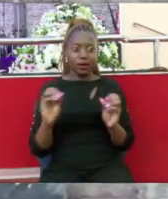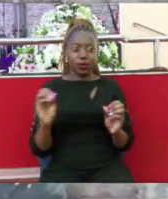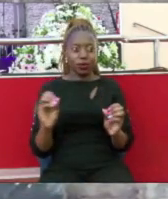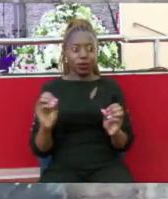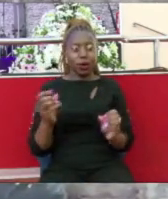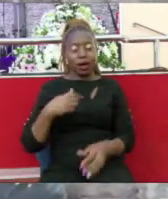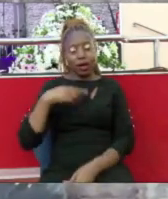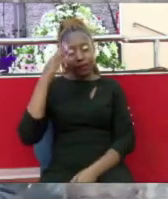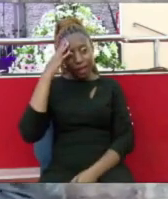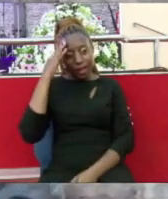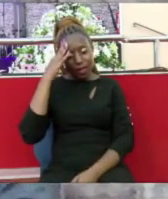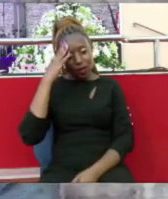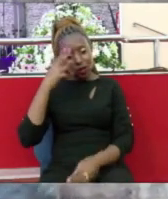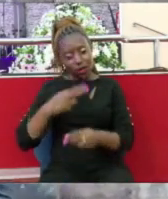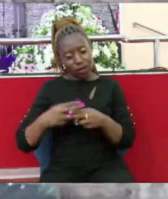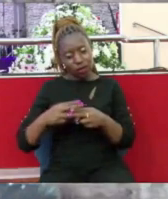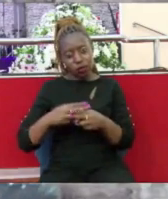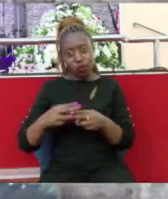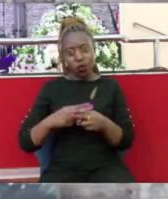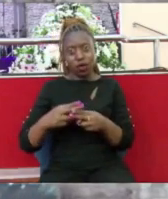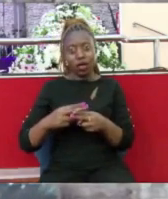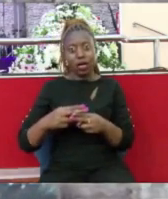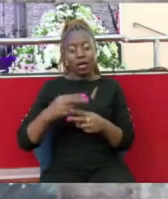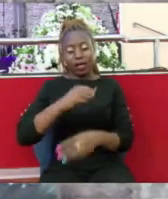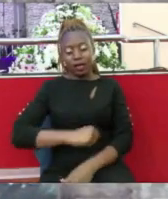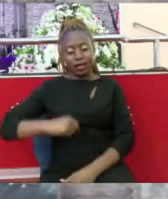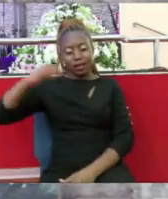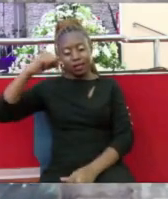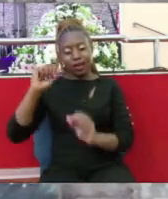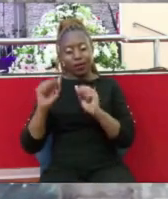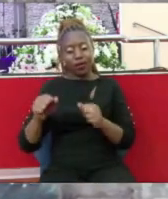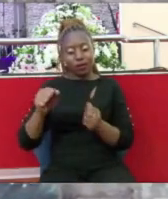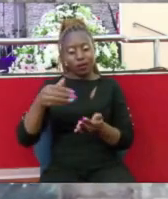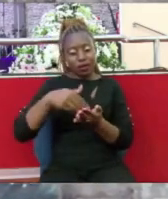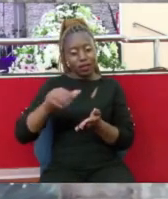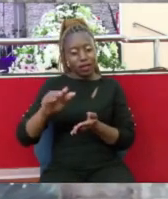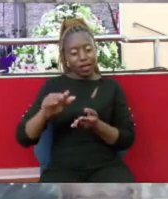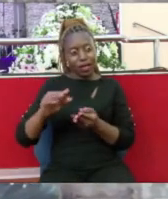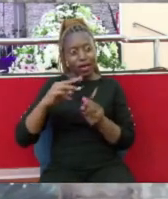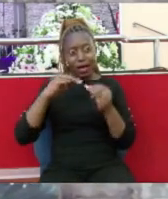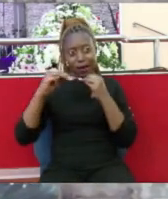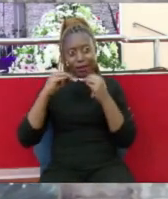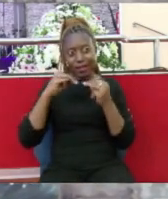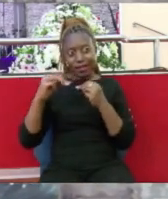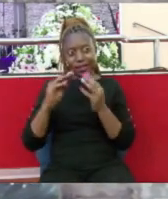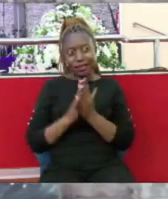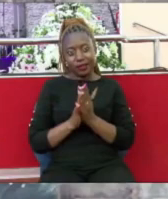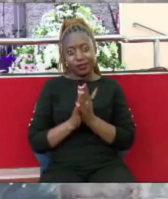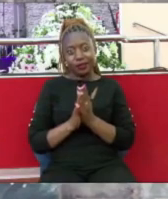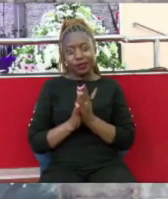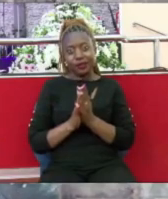knew very soon the head teacher will send a note. Na nilijua tu hivi karibuni tu mwalimu mkuu ataandika barua.